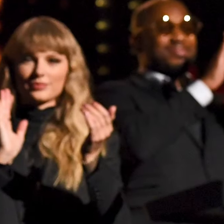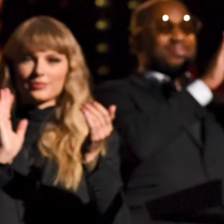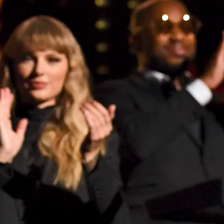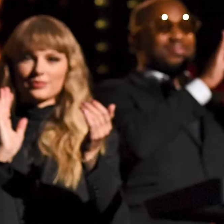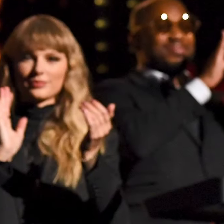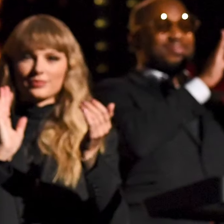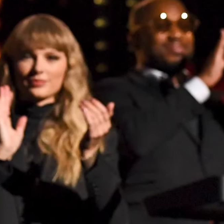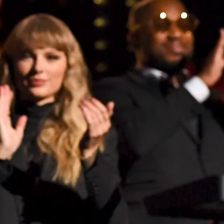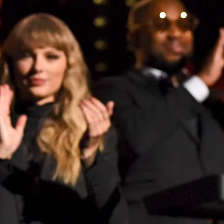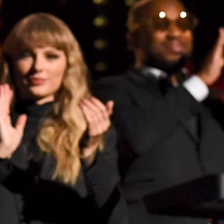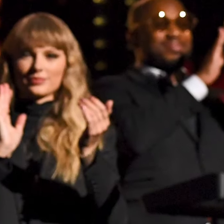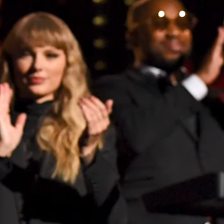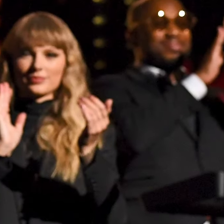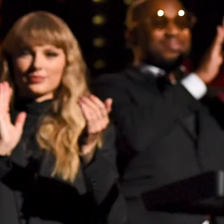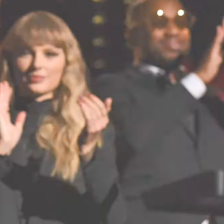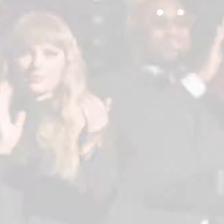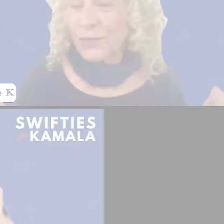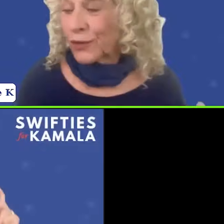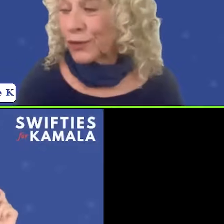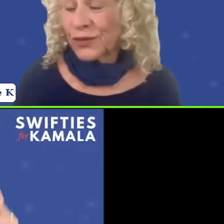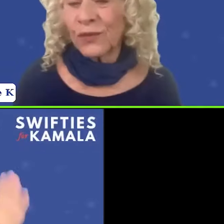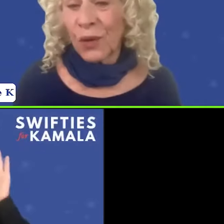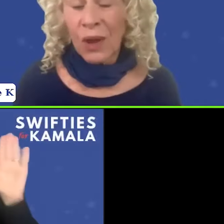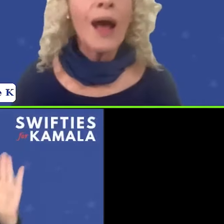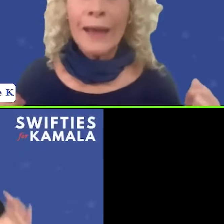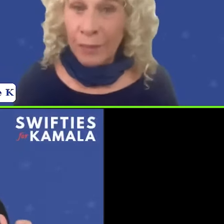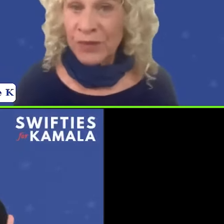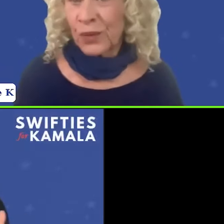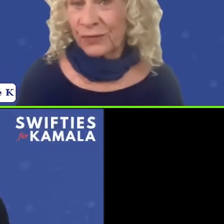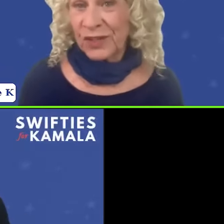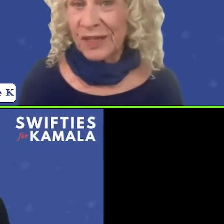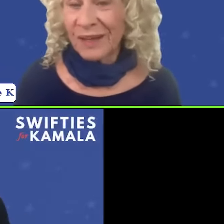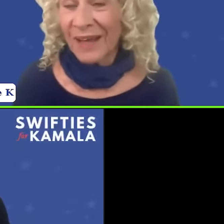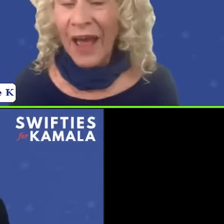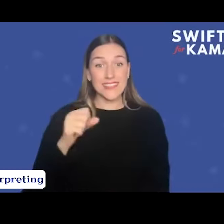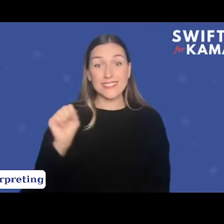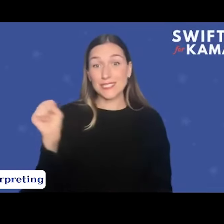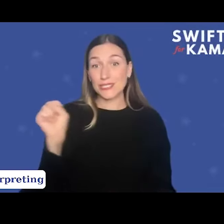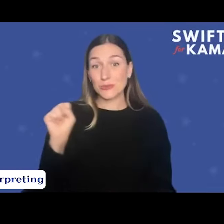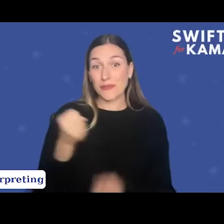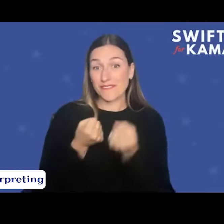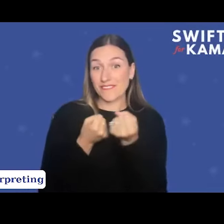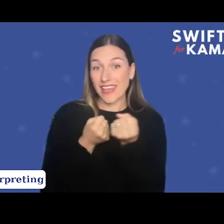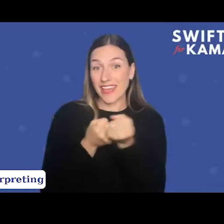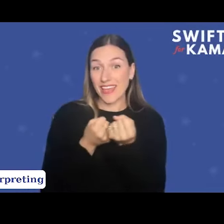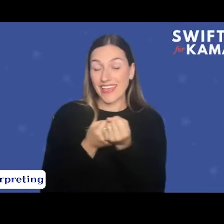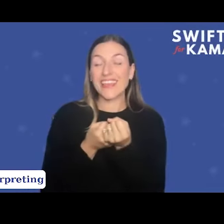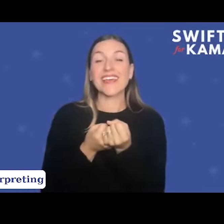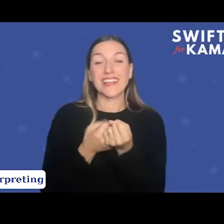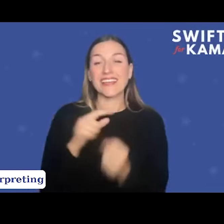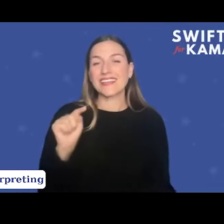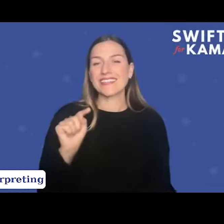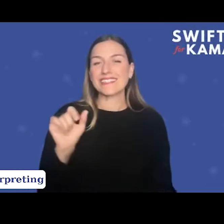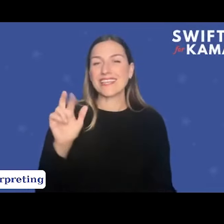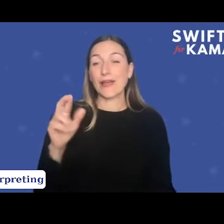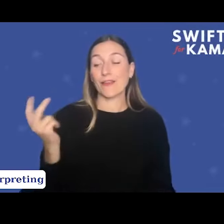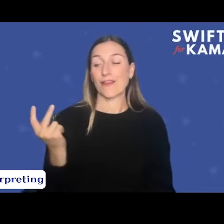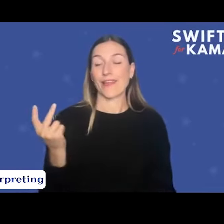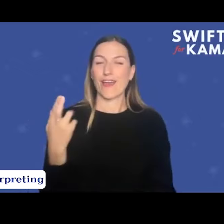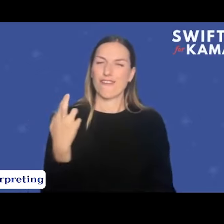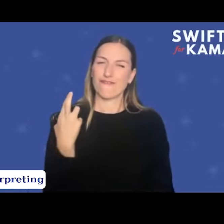Carole also spoke about her relationship with Taylor. So first of all, I am a Swifty and Taylor and I are actually